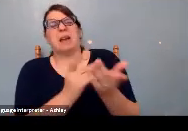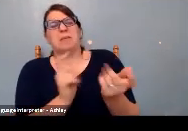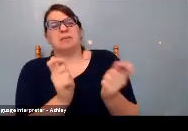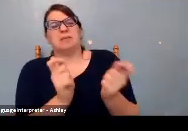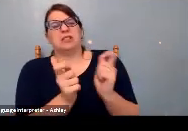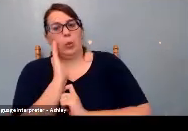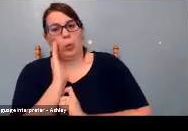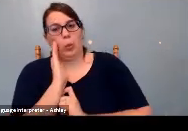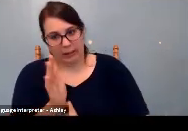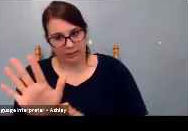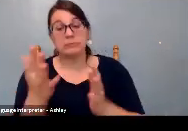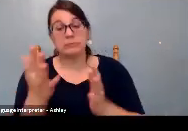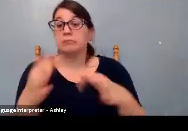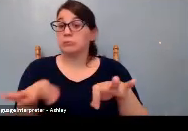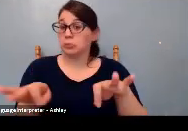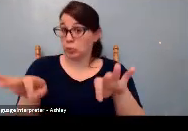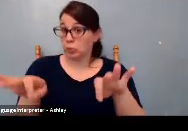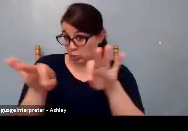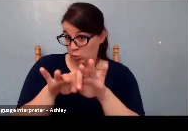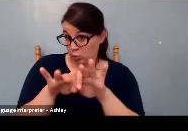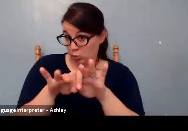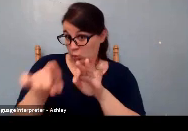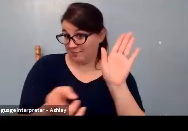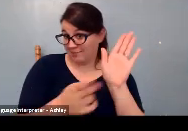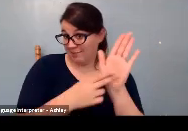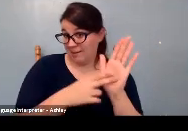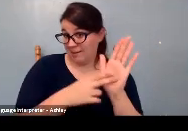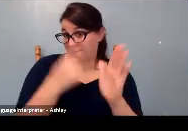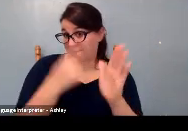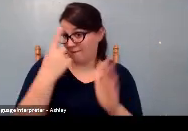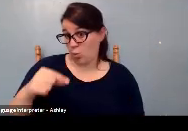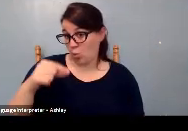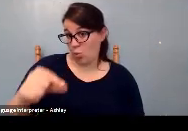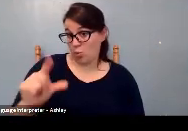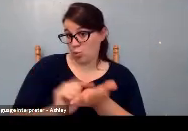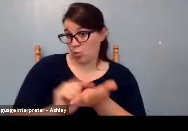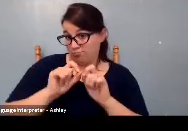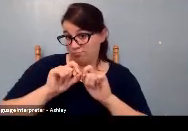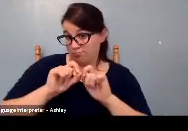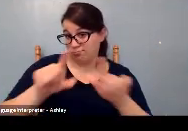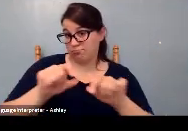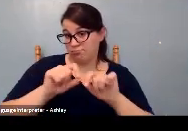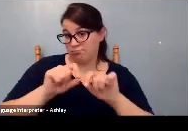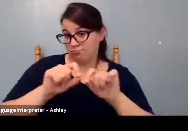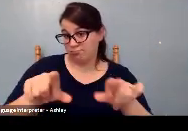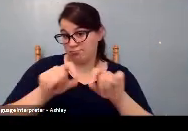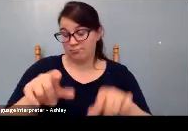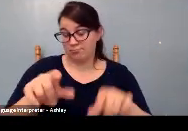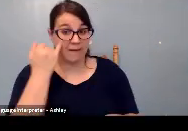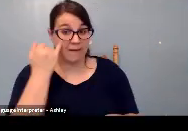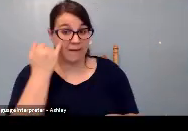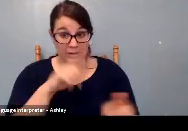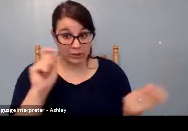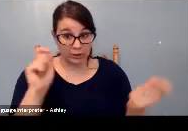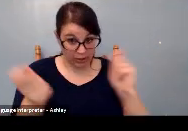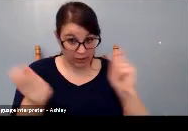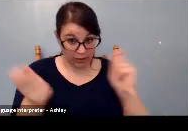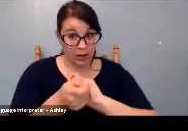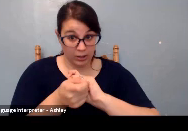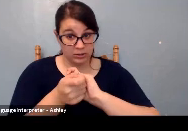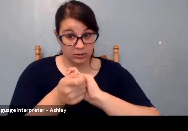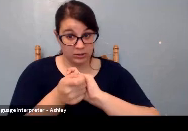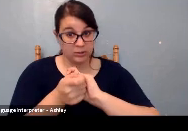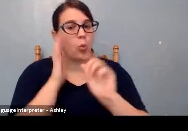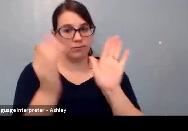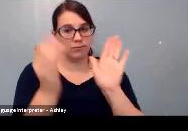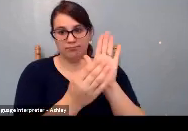that you sign up to receive the quarterly newsletter so that you can stay up to date with any changes. We will include the changes and updates